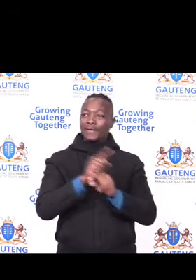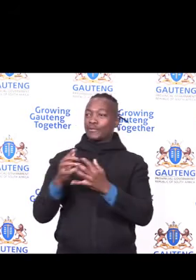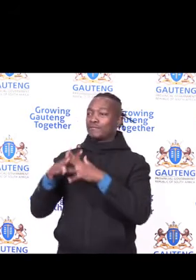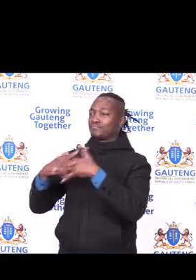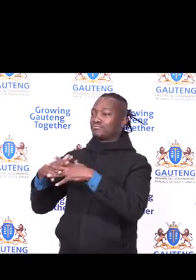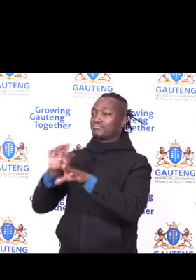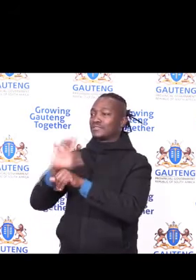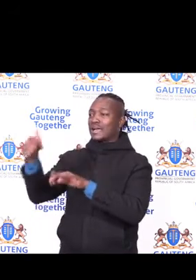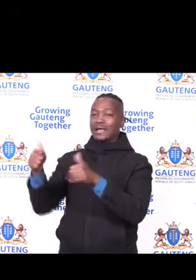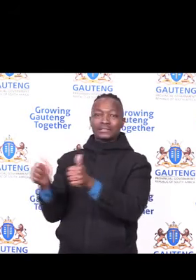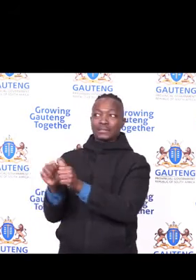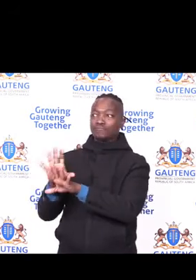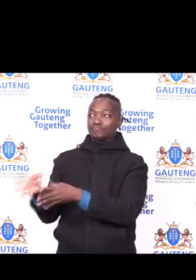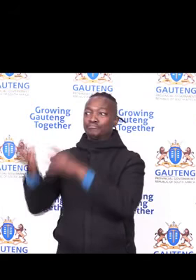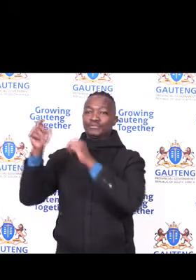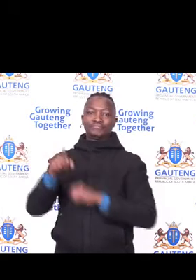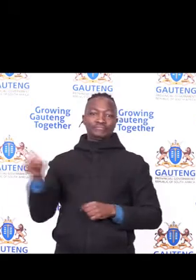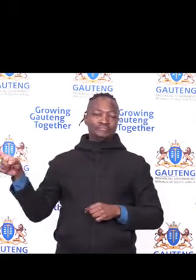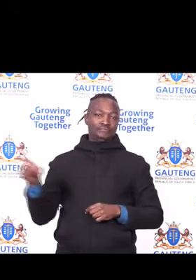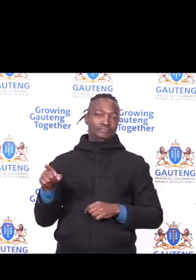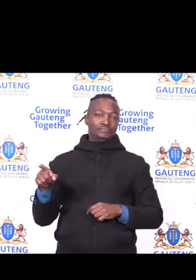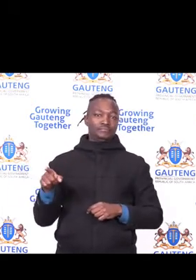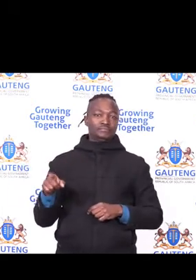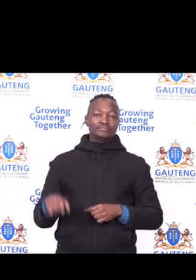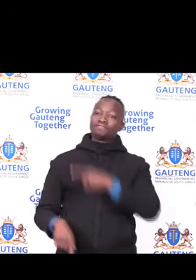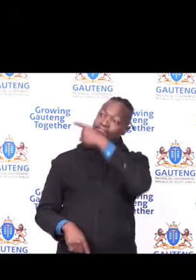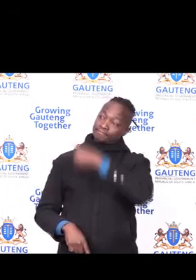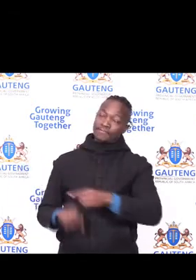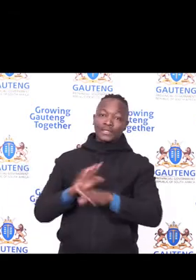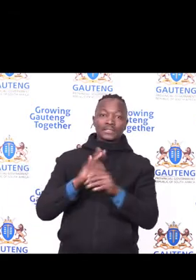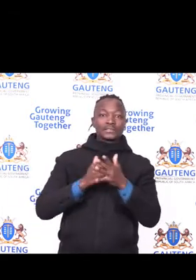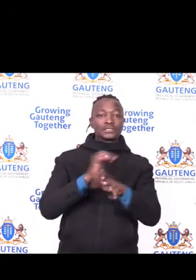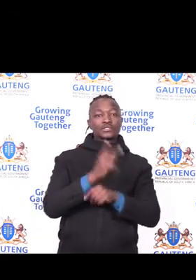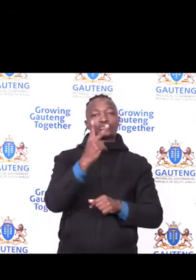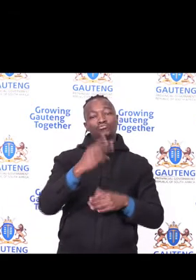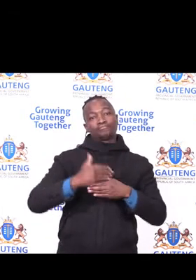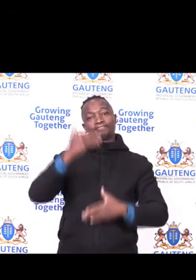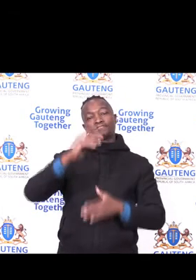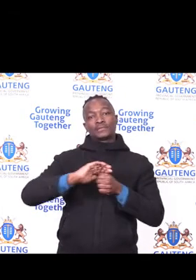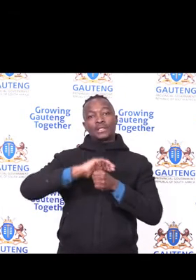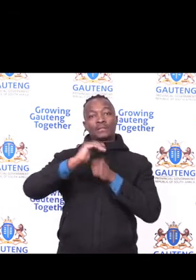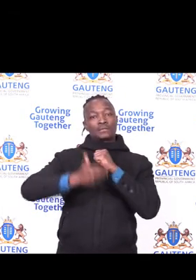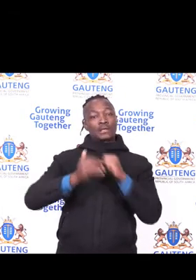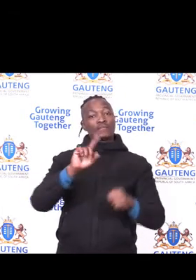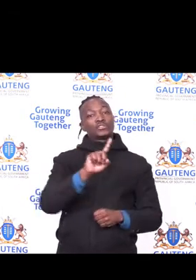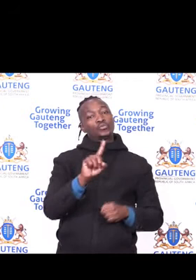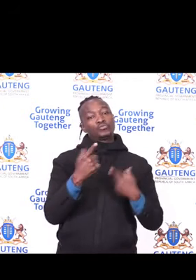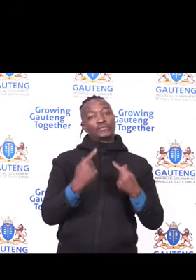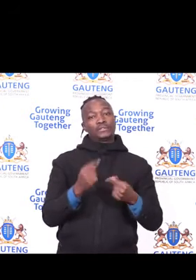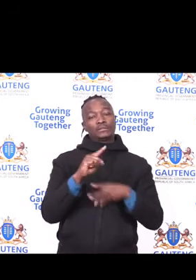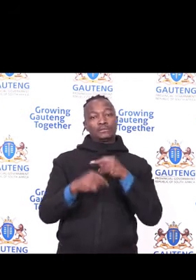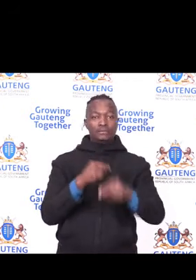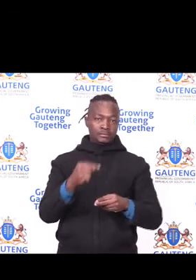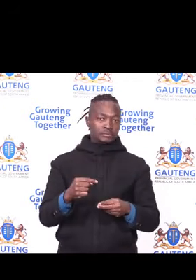as colleagues. This is just two last slides that covers what we have done in terms